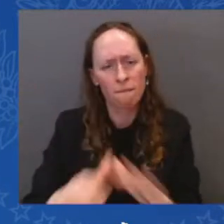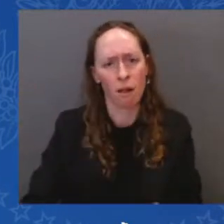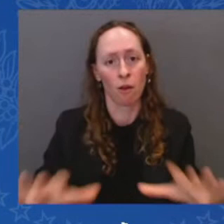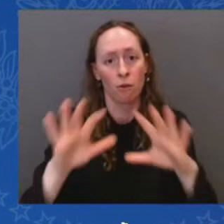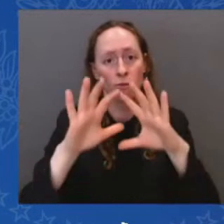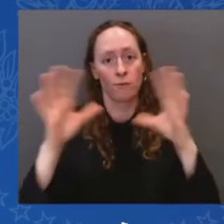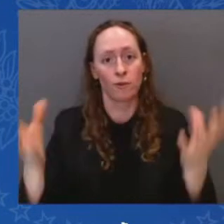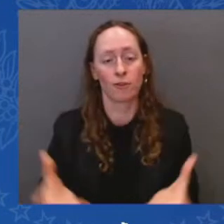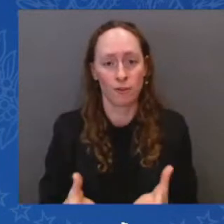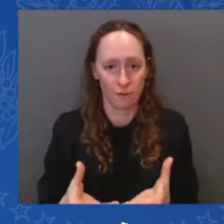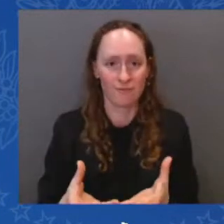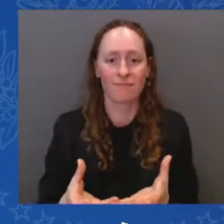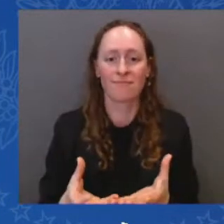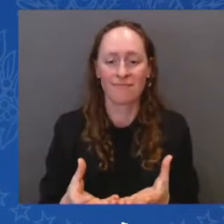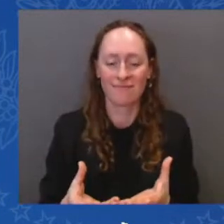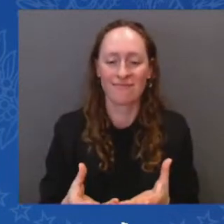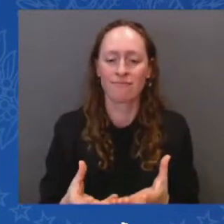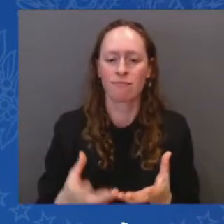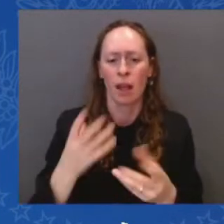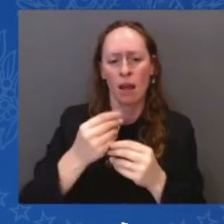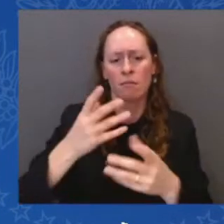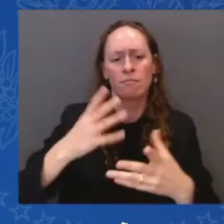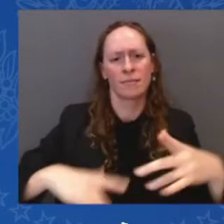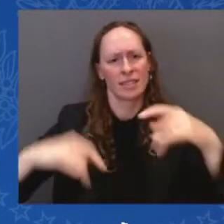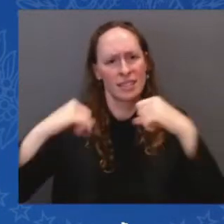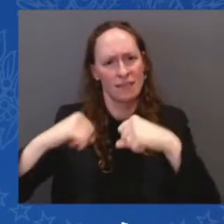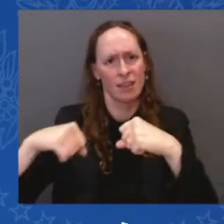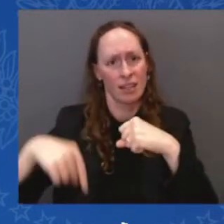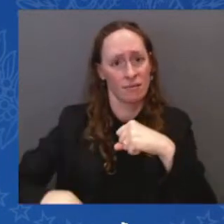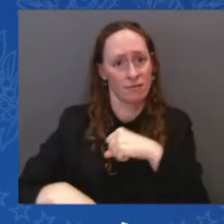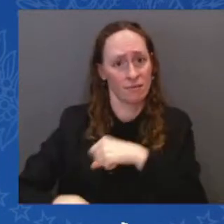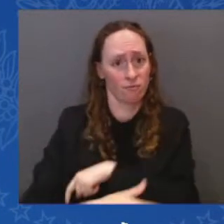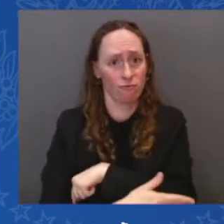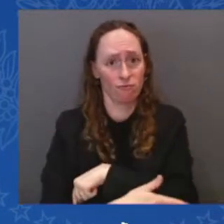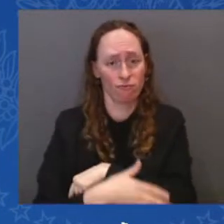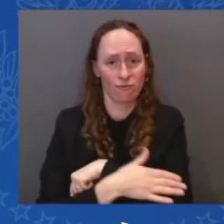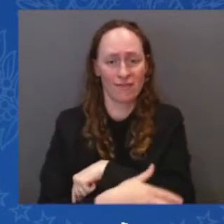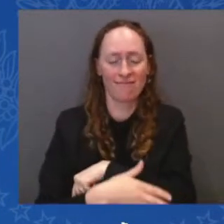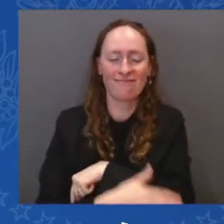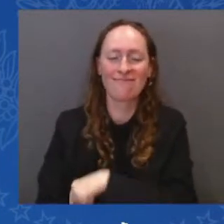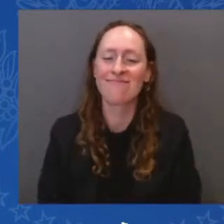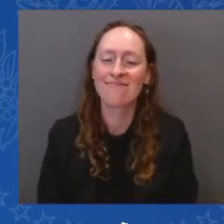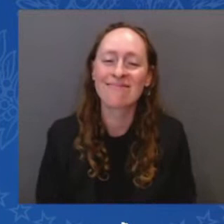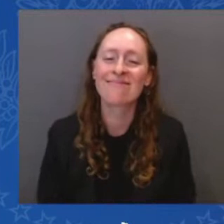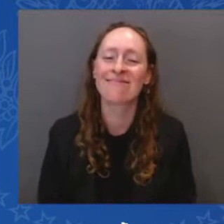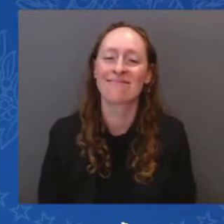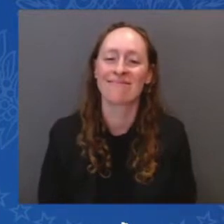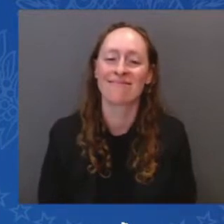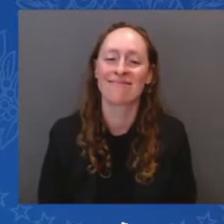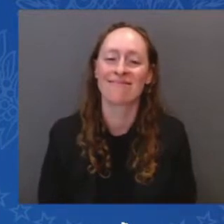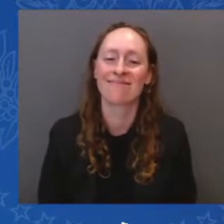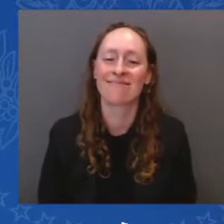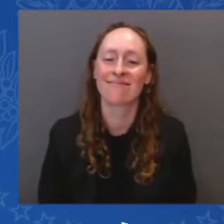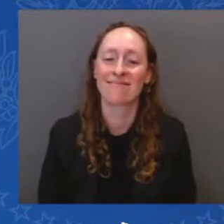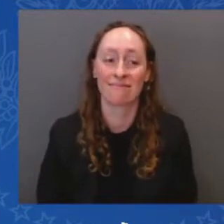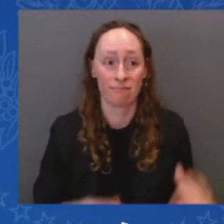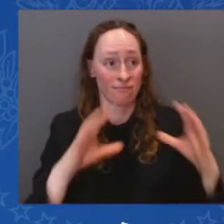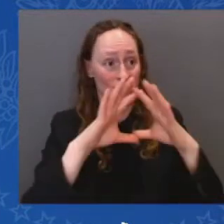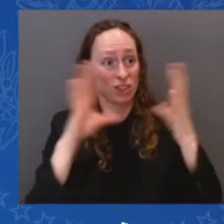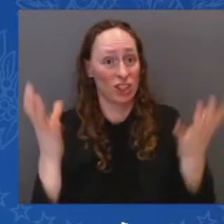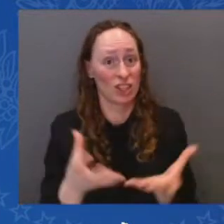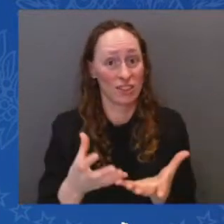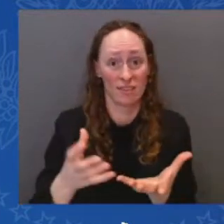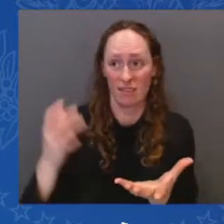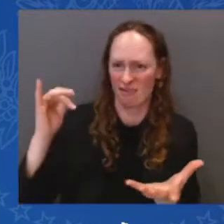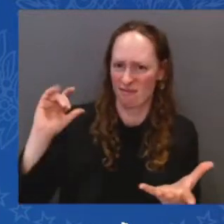The watch is changing, but the mission goes on. Thank you for your unwavering commitment to that